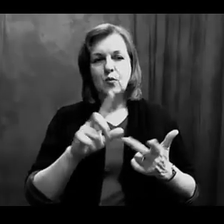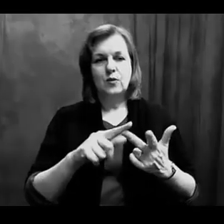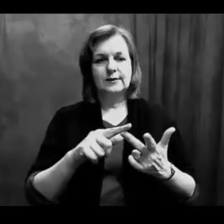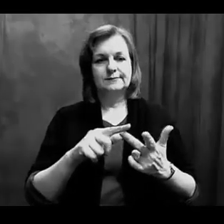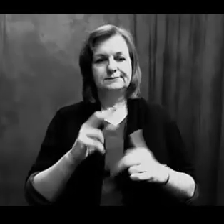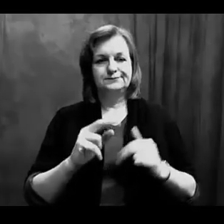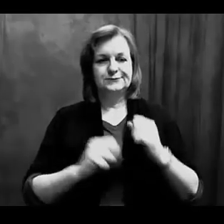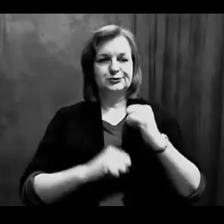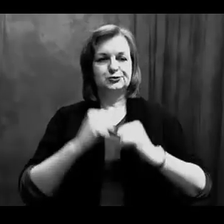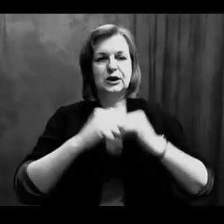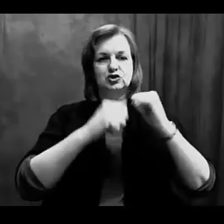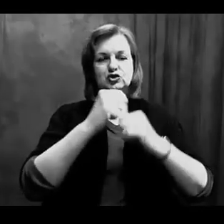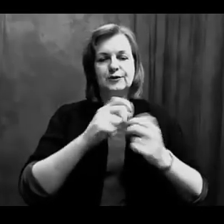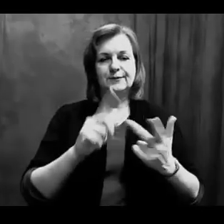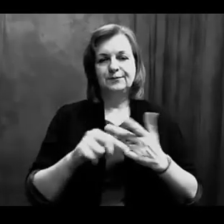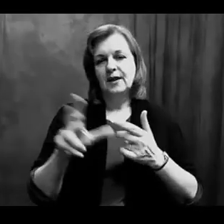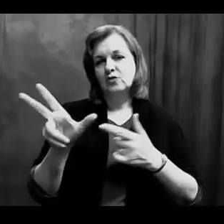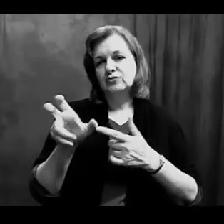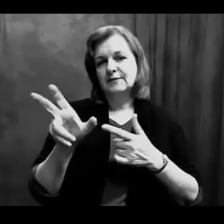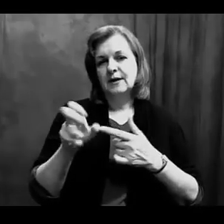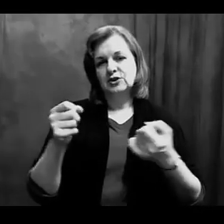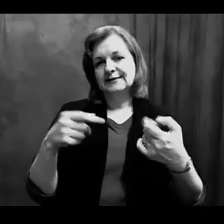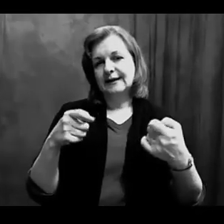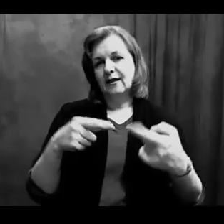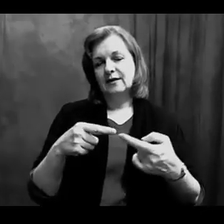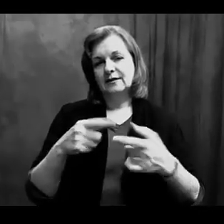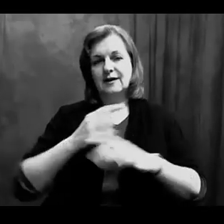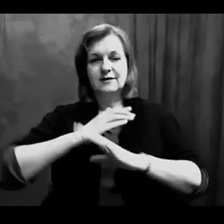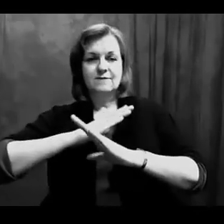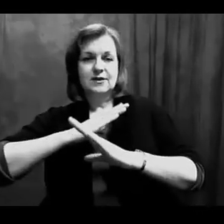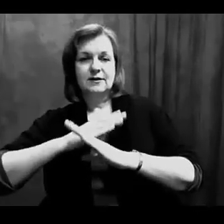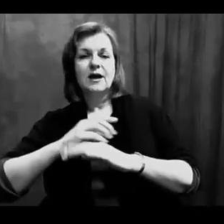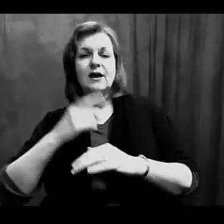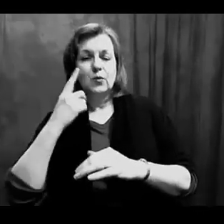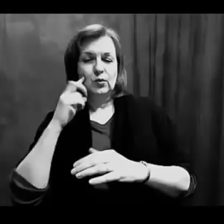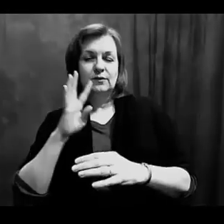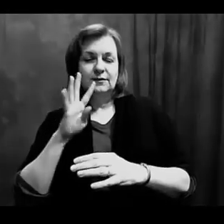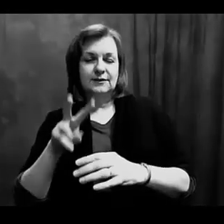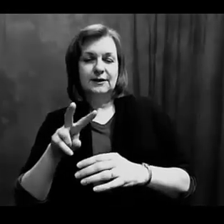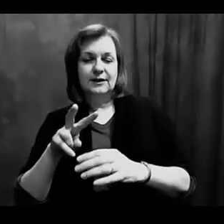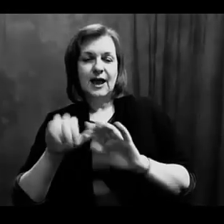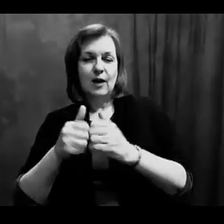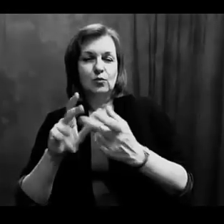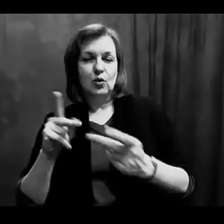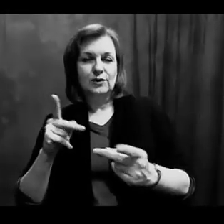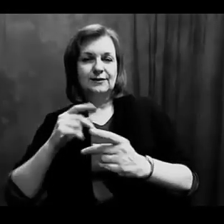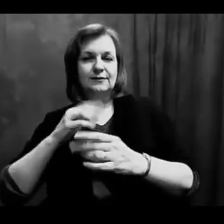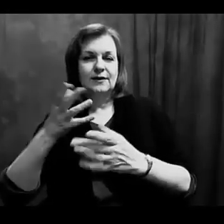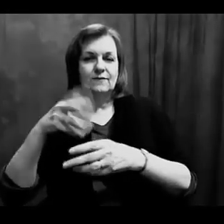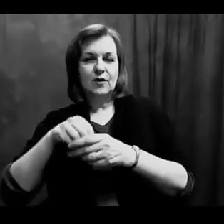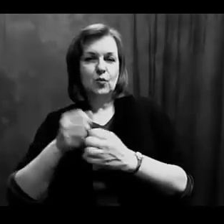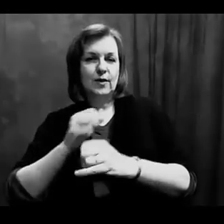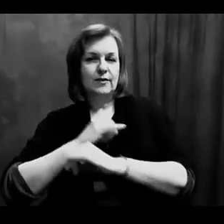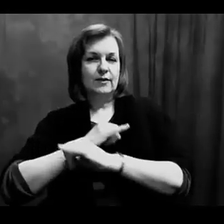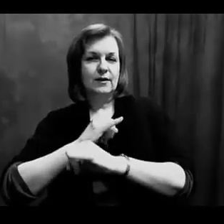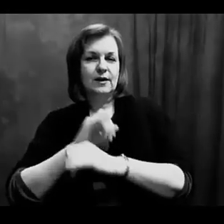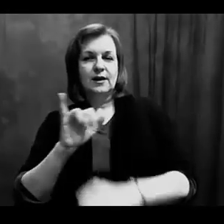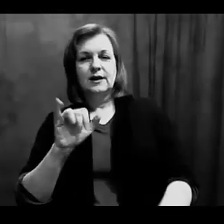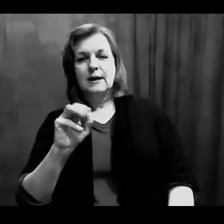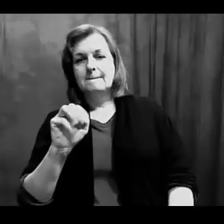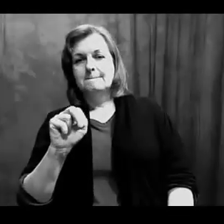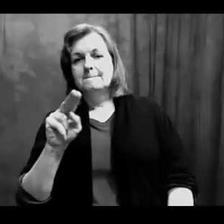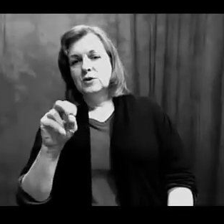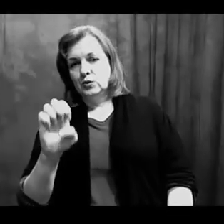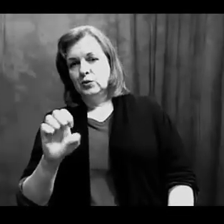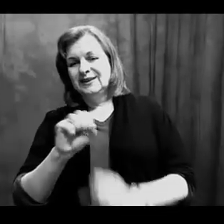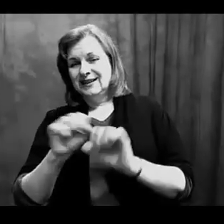from storage and transport to structural, to receptors and signaling, to defensive. We'll look at some of them